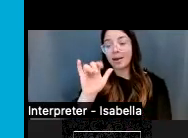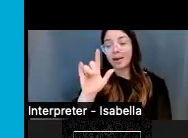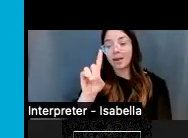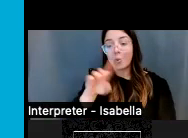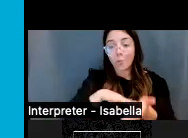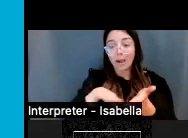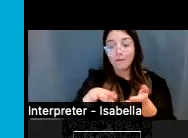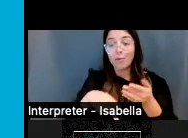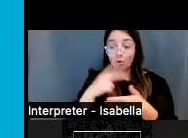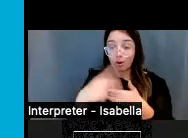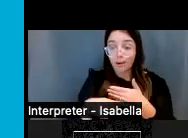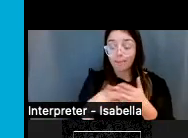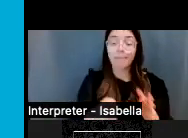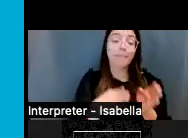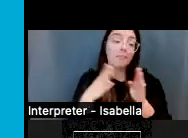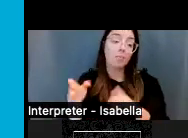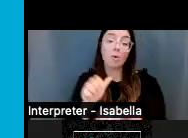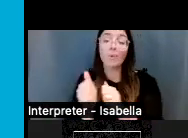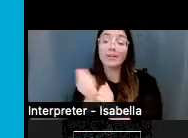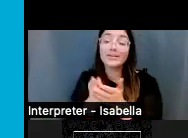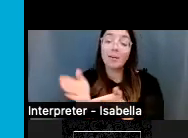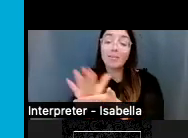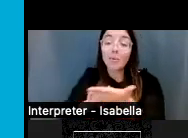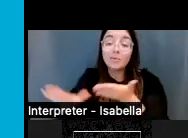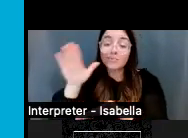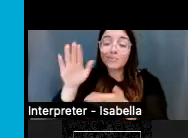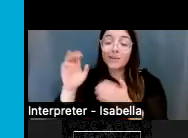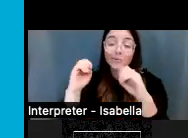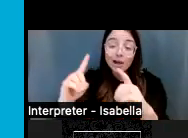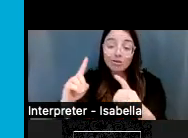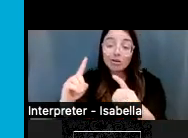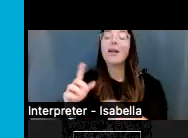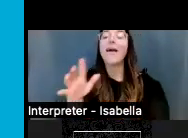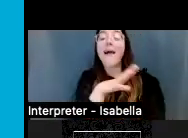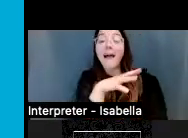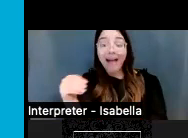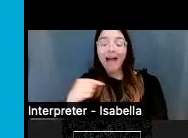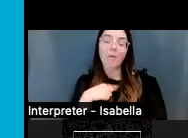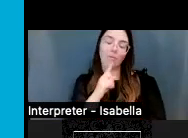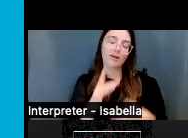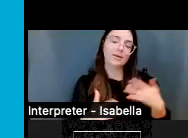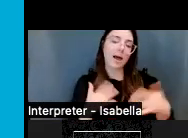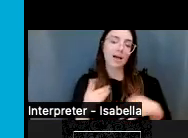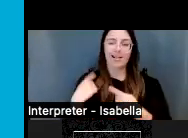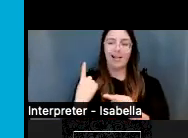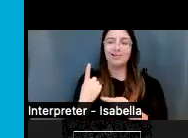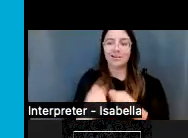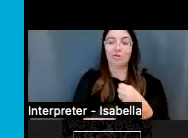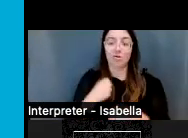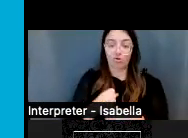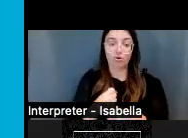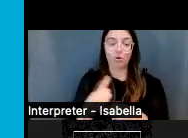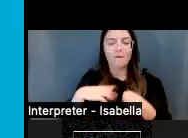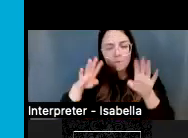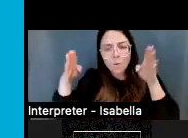worked with some post-secondary education cases, and I'm really excited within the past year to